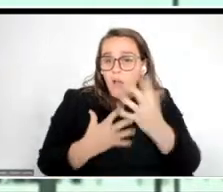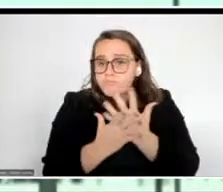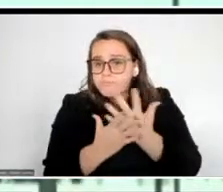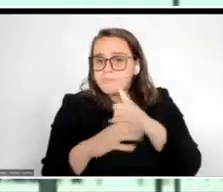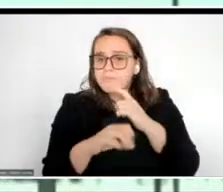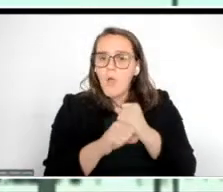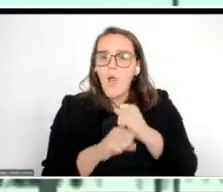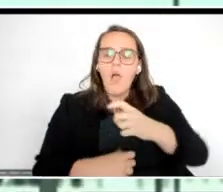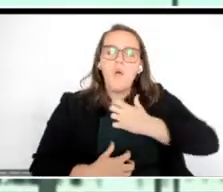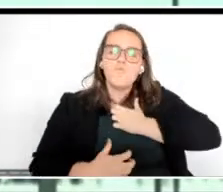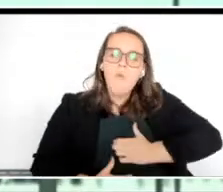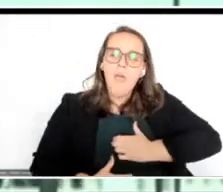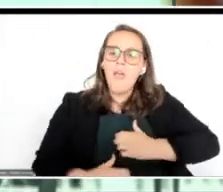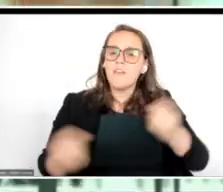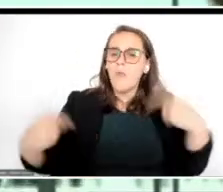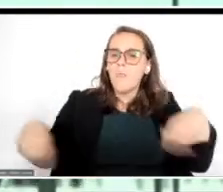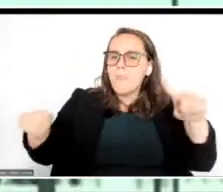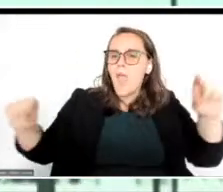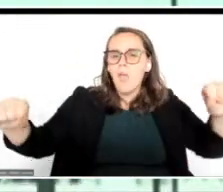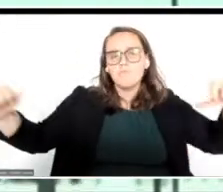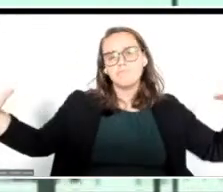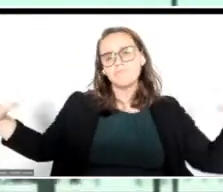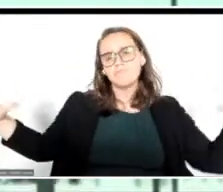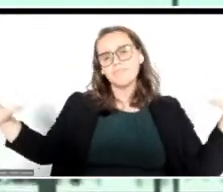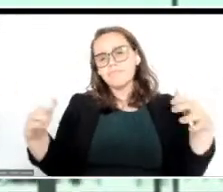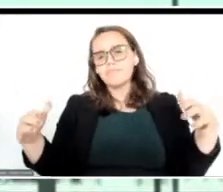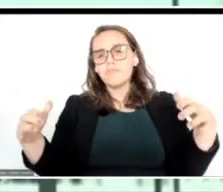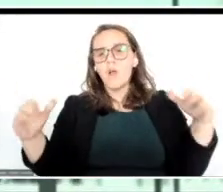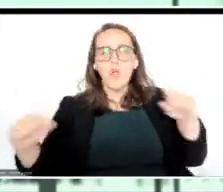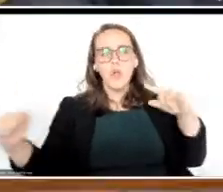with us. Is that possible? Can you just let them come up, please?